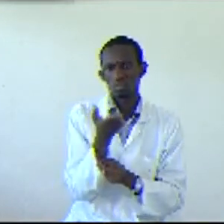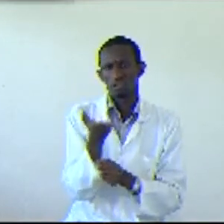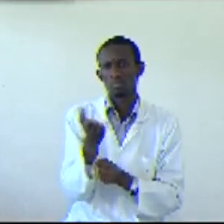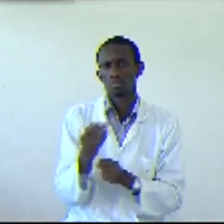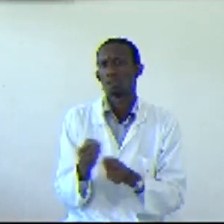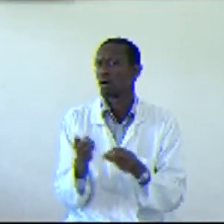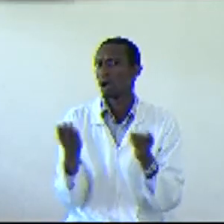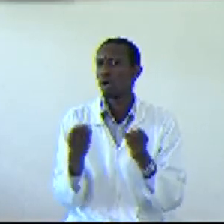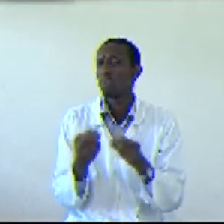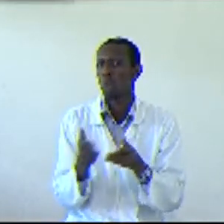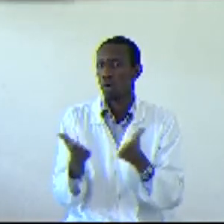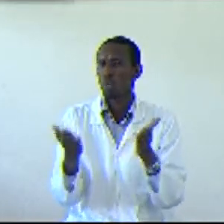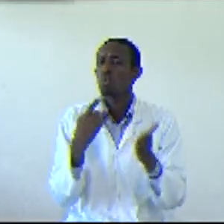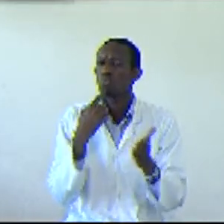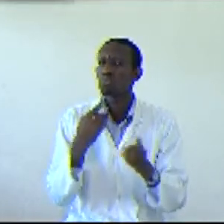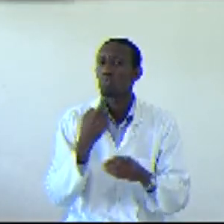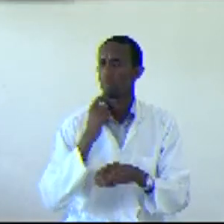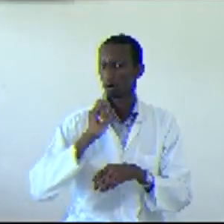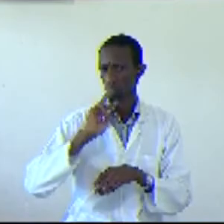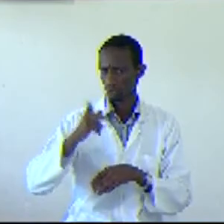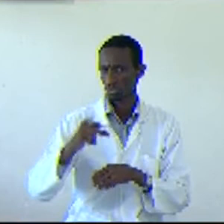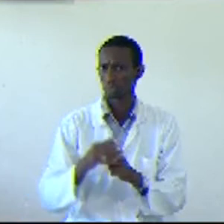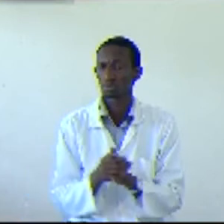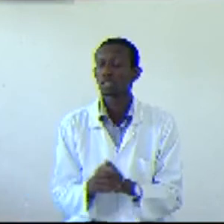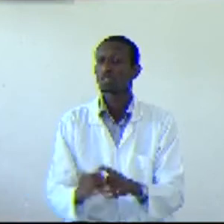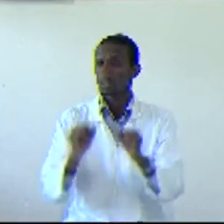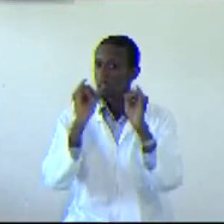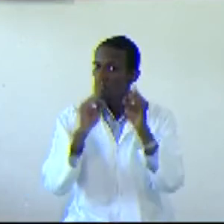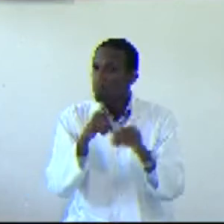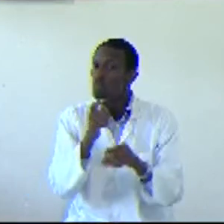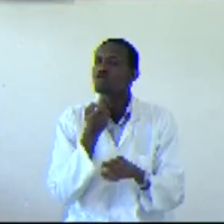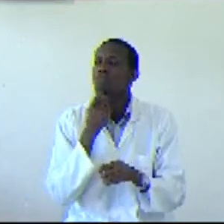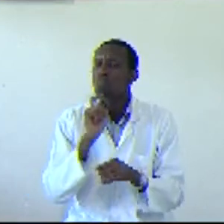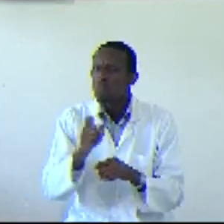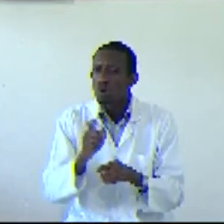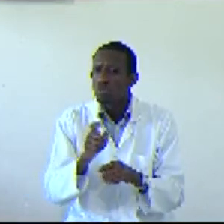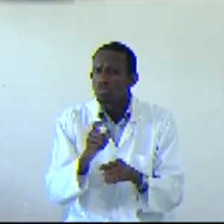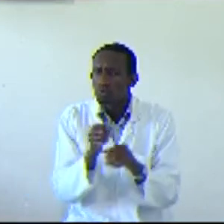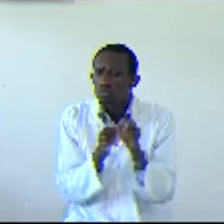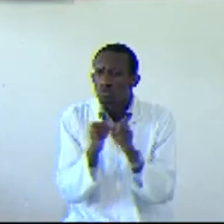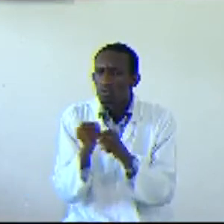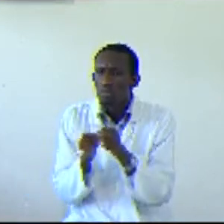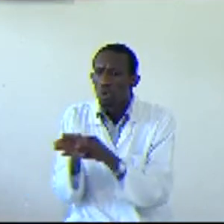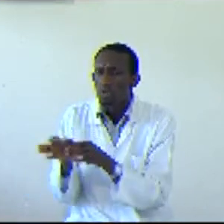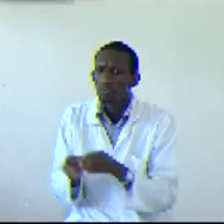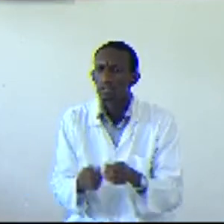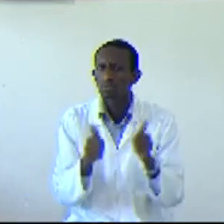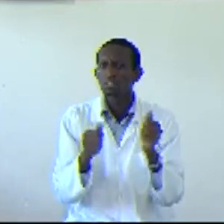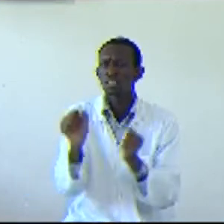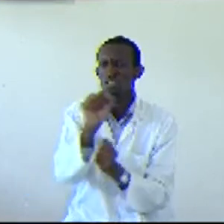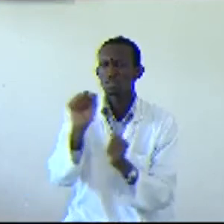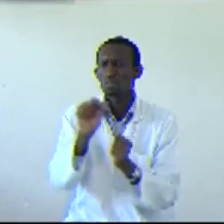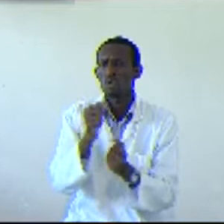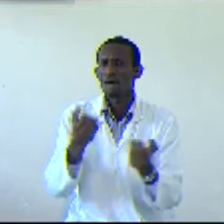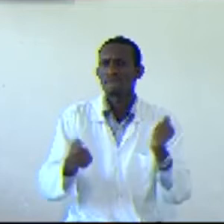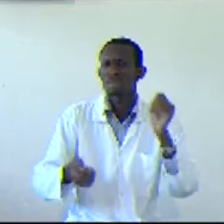this question. In another word, if we have now specified that a car A has high speed and a car